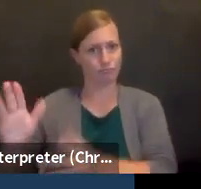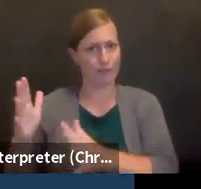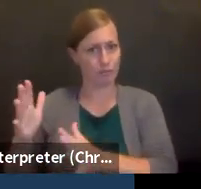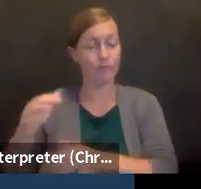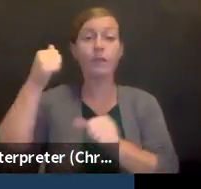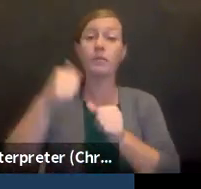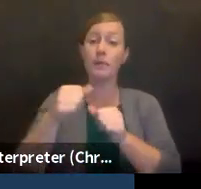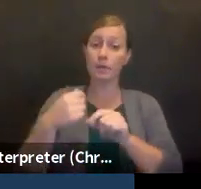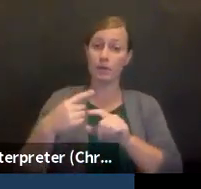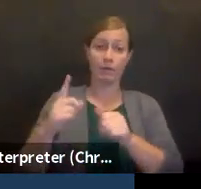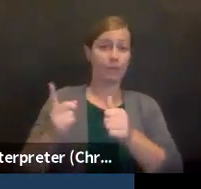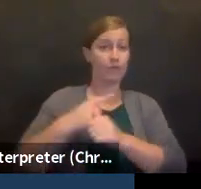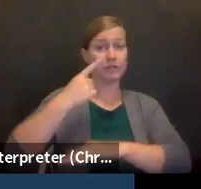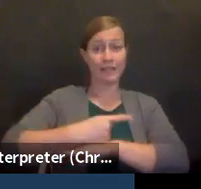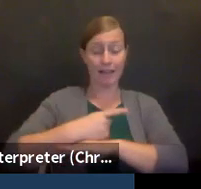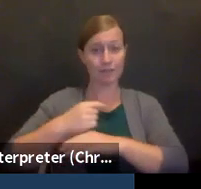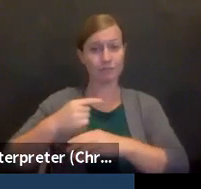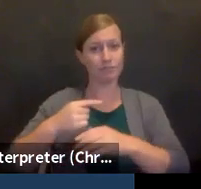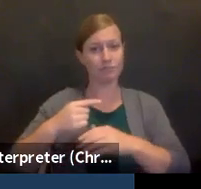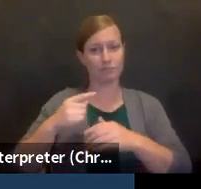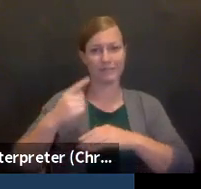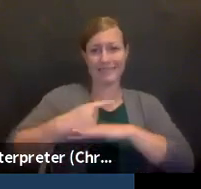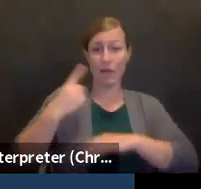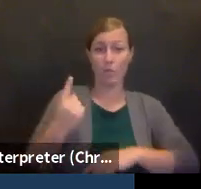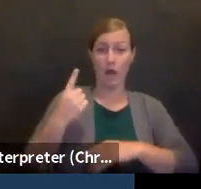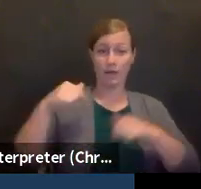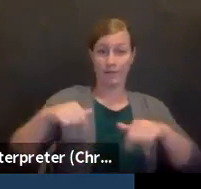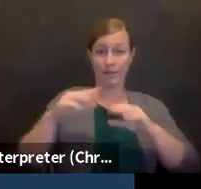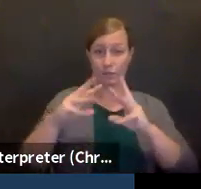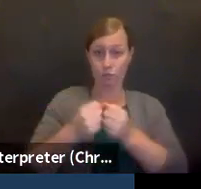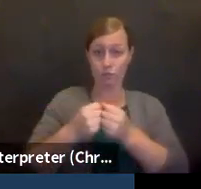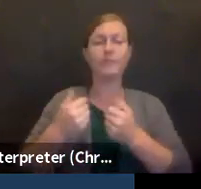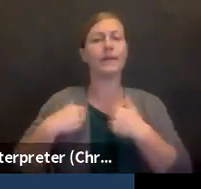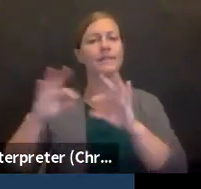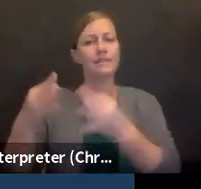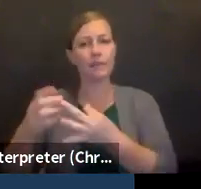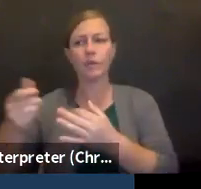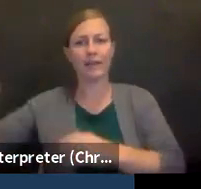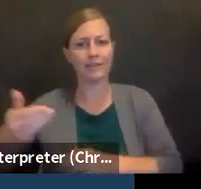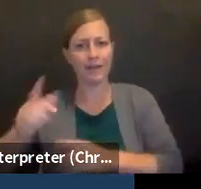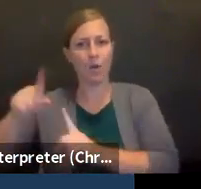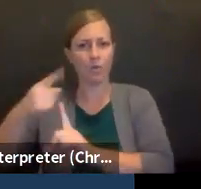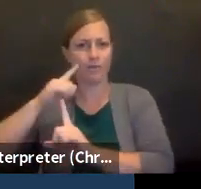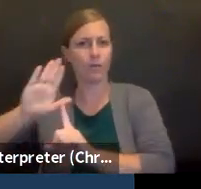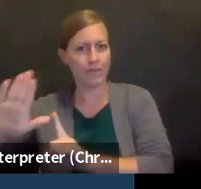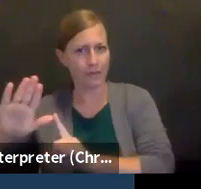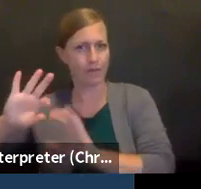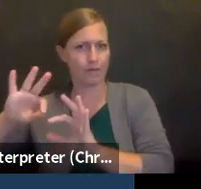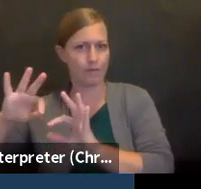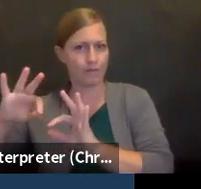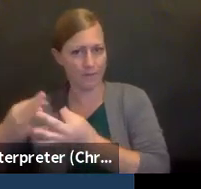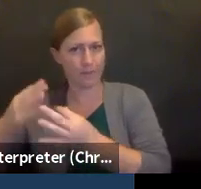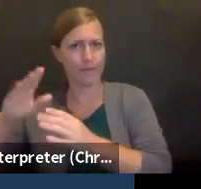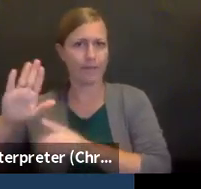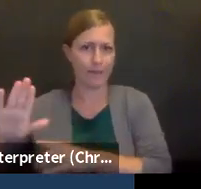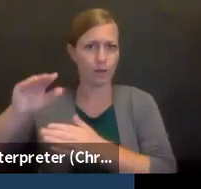add families, they were able to be personally invited to just the students that are in that class. They cannot see